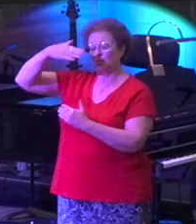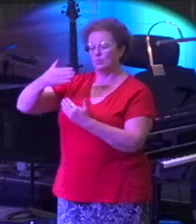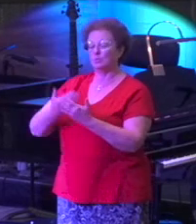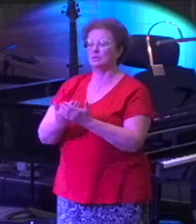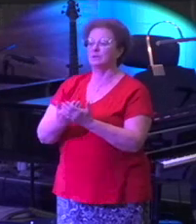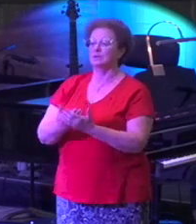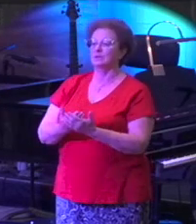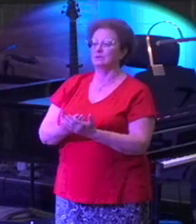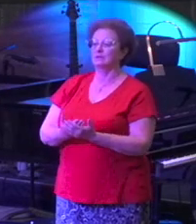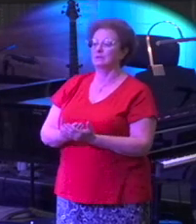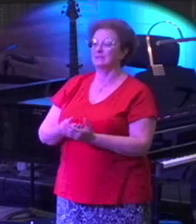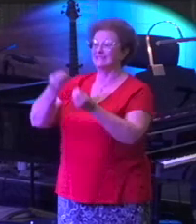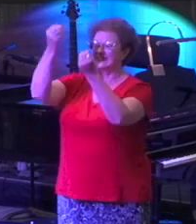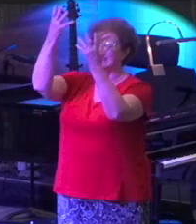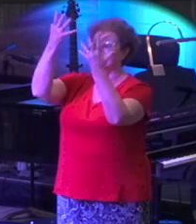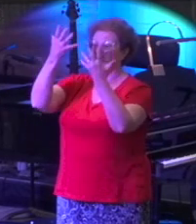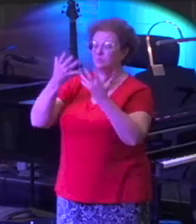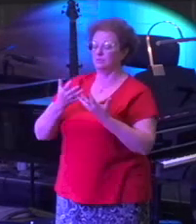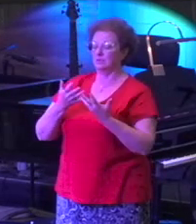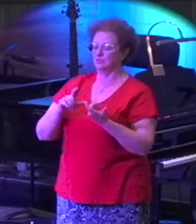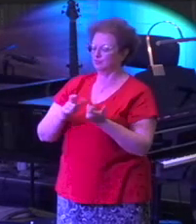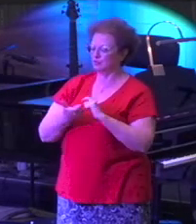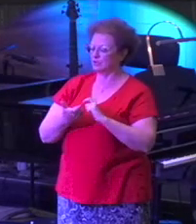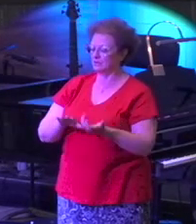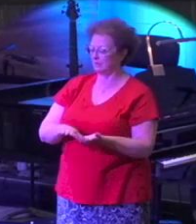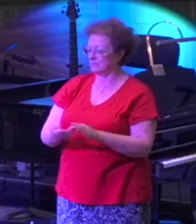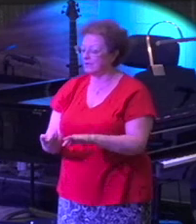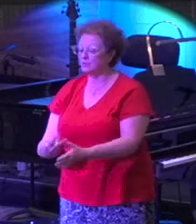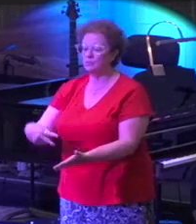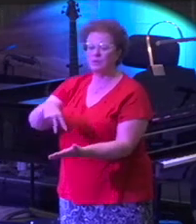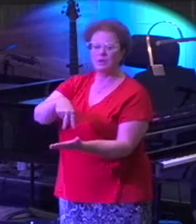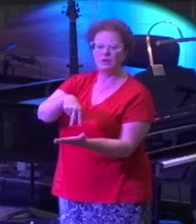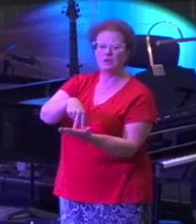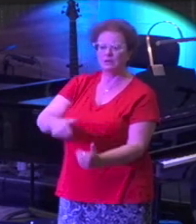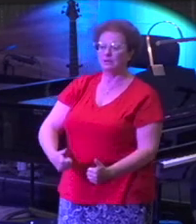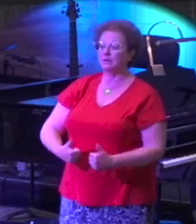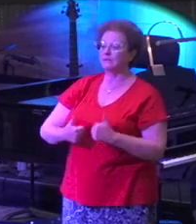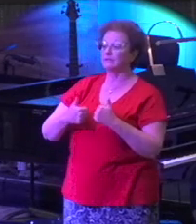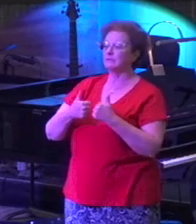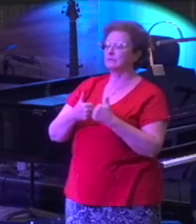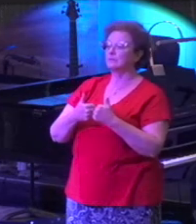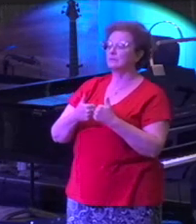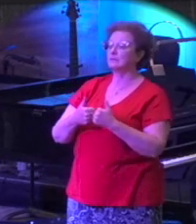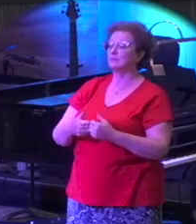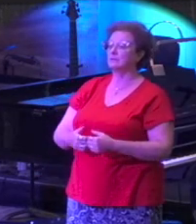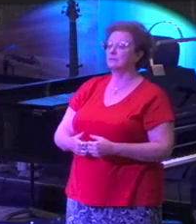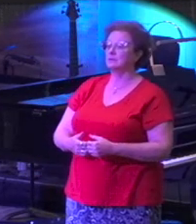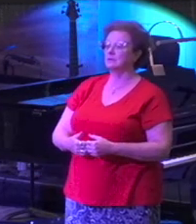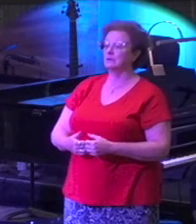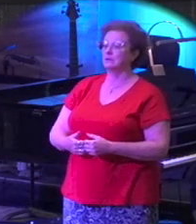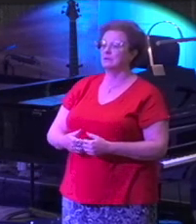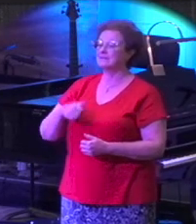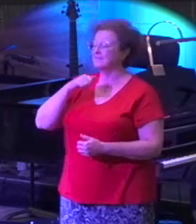begotten Son to bring you from death to life, but he's not going to use a storm, and he's not going to use